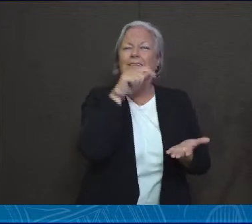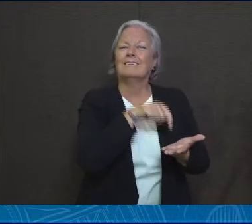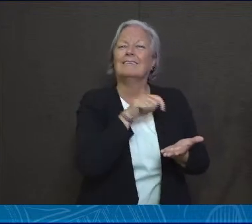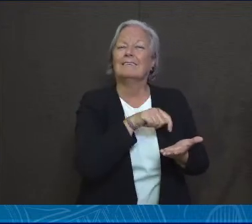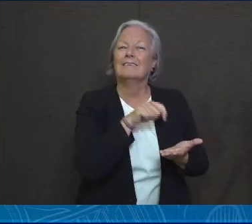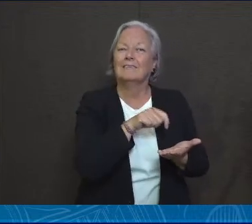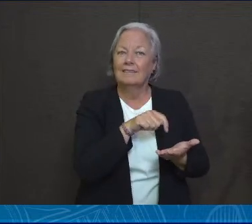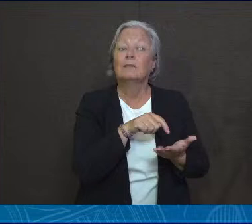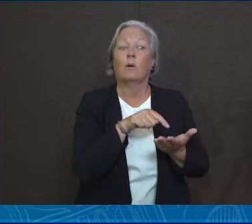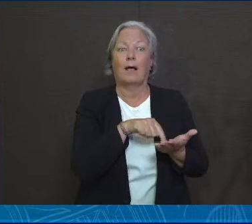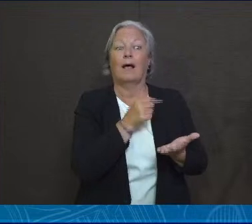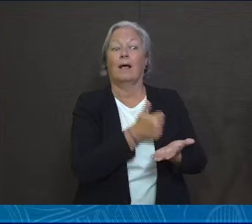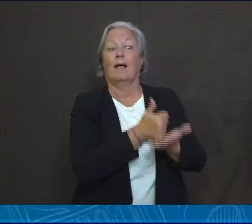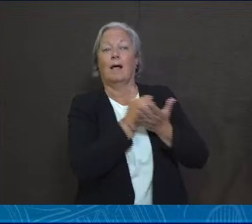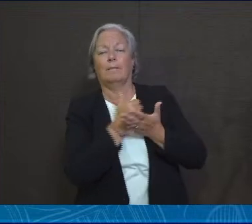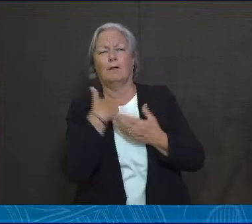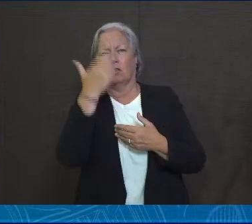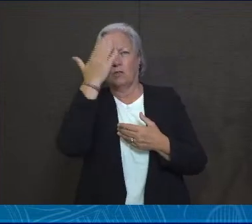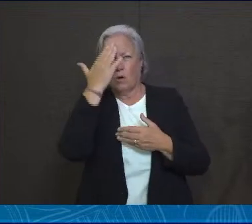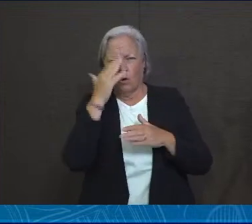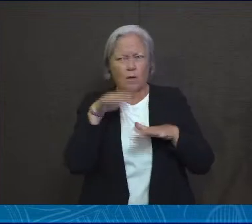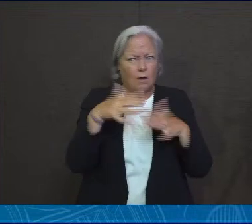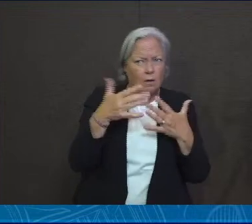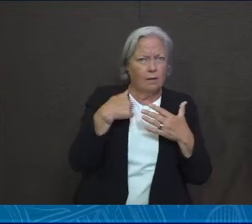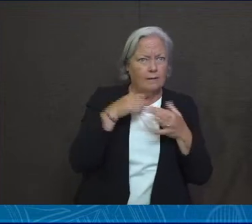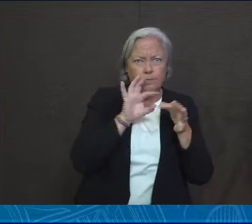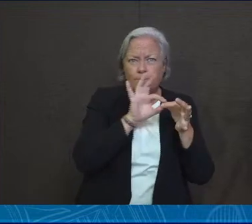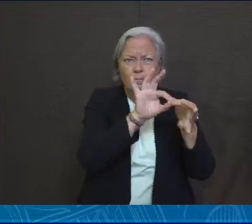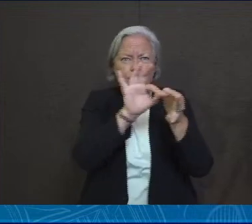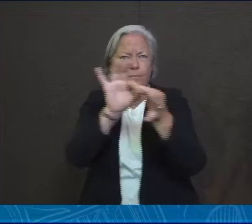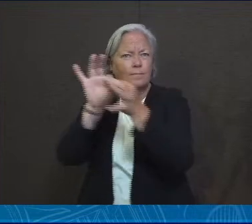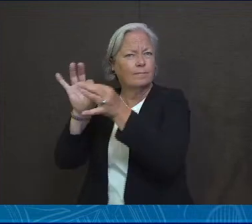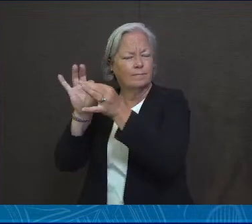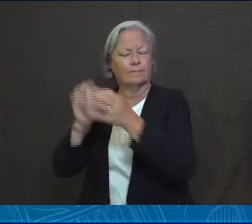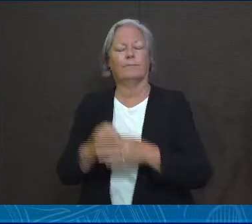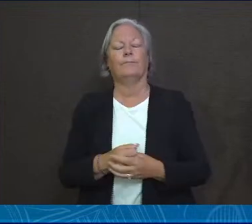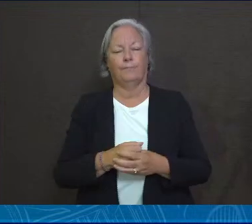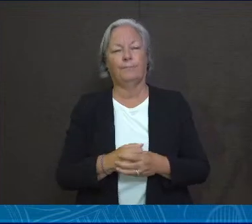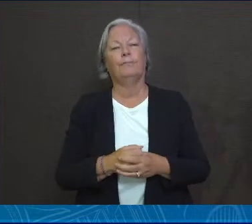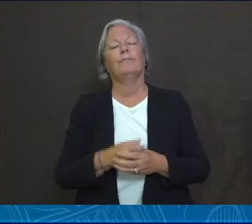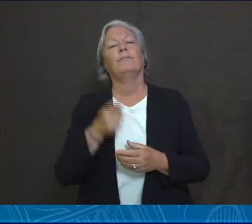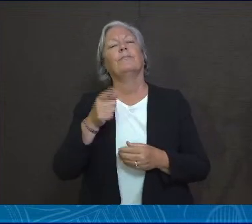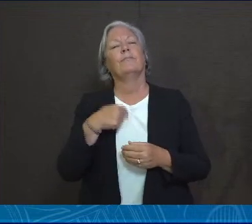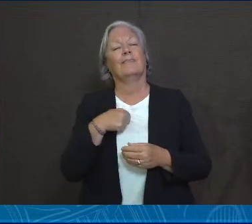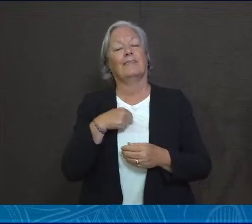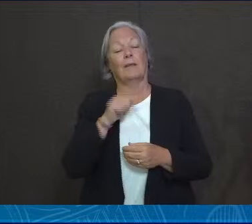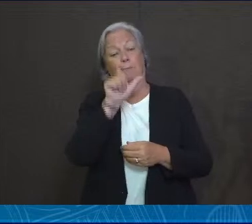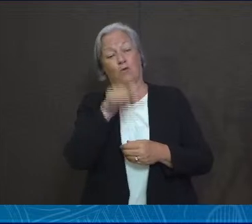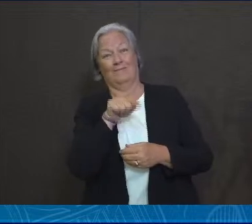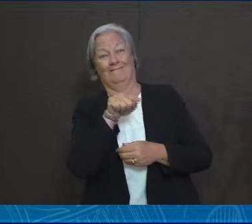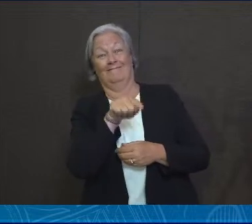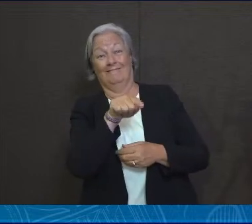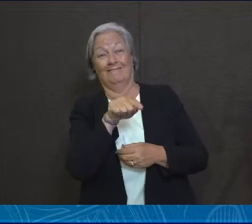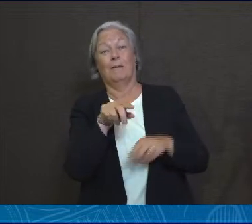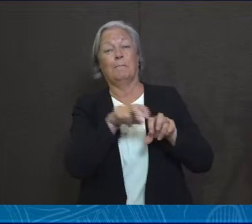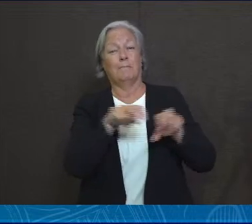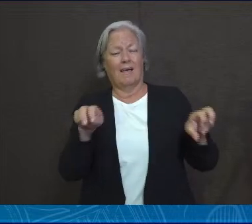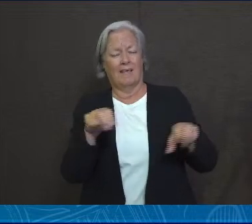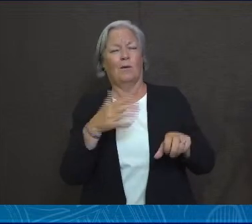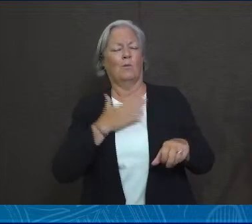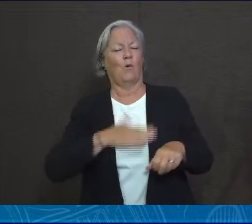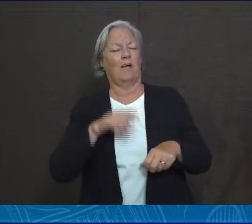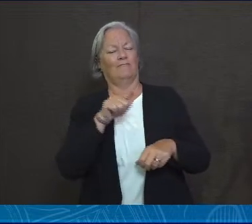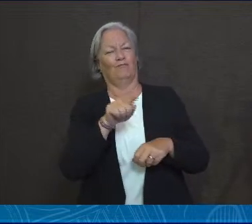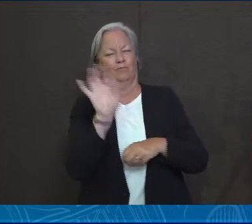with. The final panelist that I have a question for, Mr. Briggs. How do you see